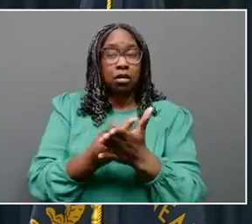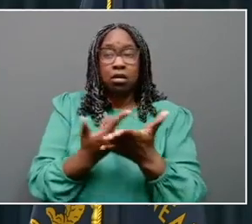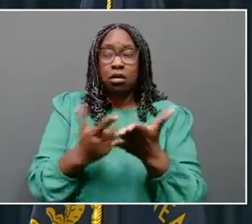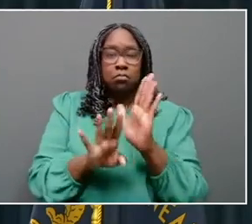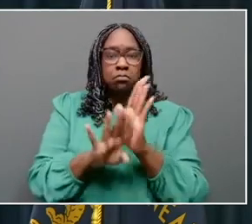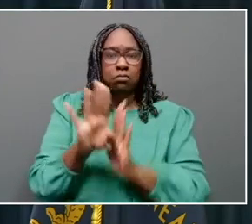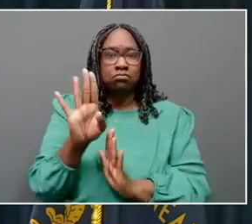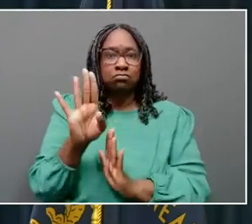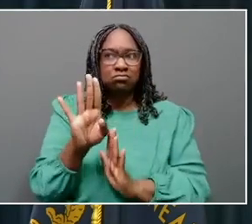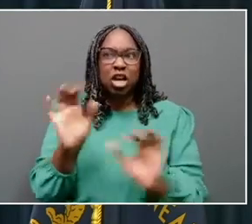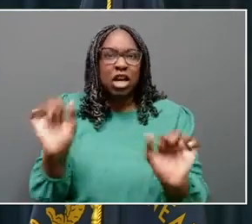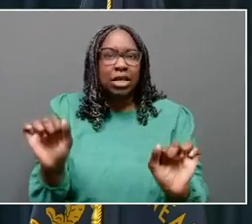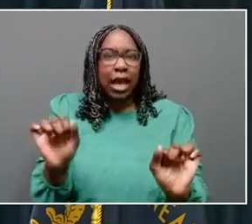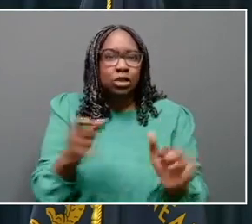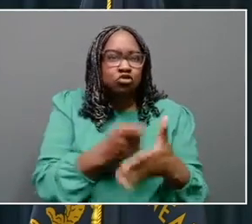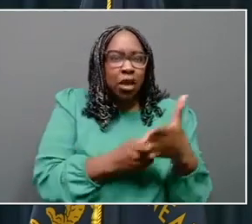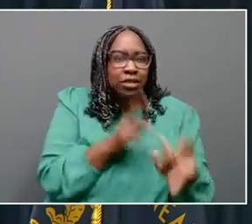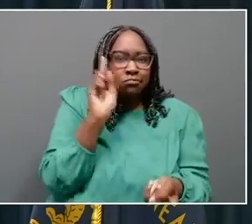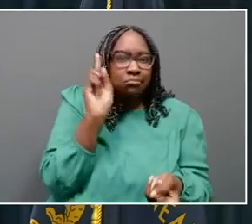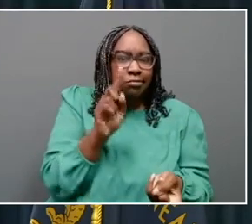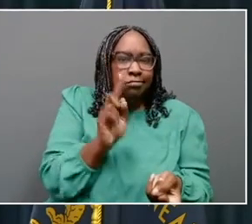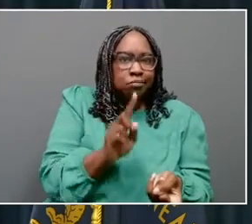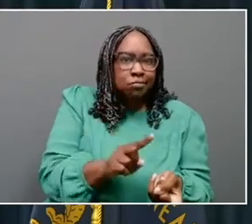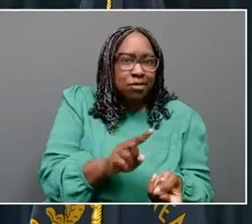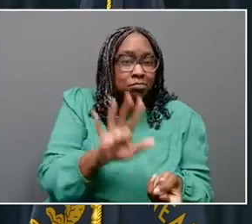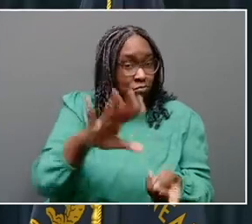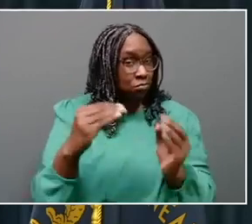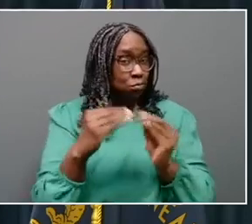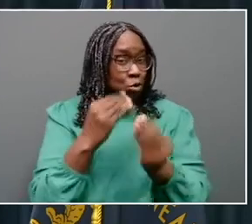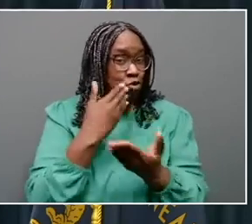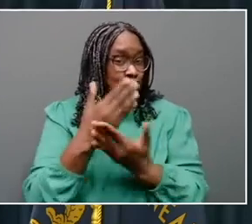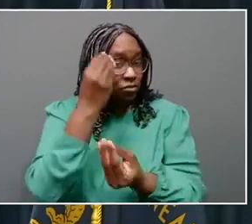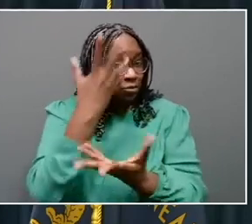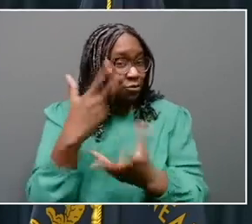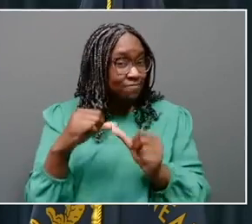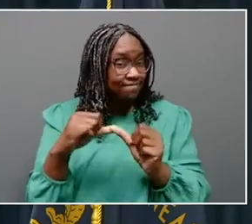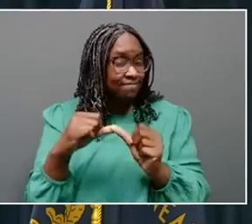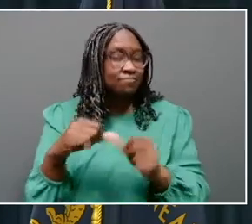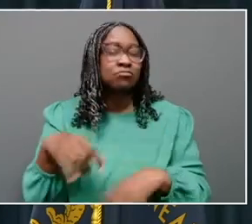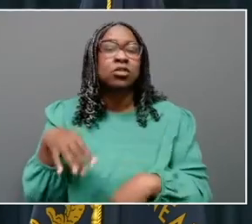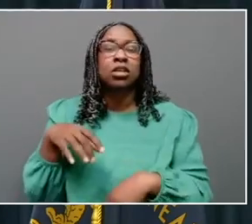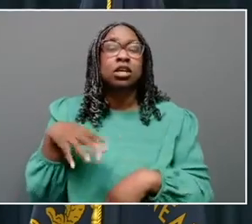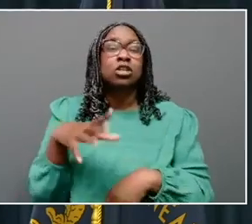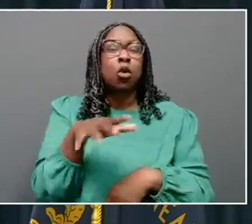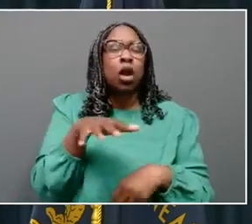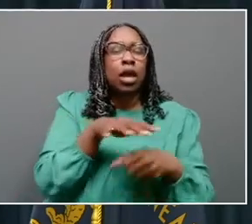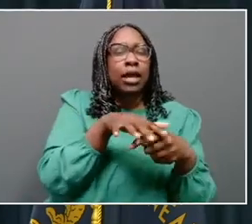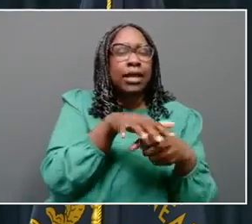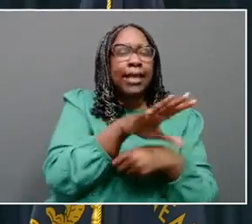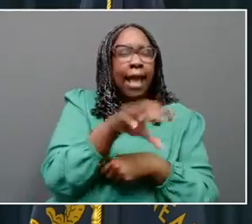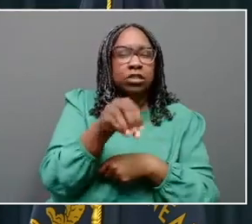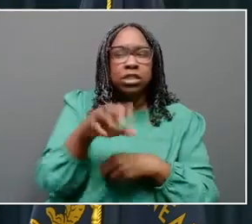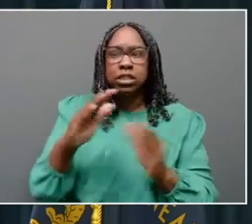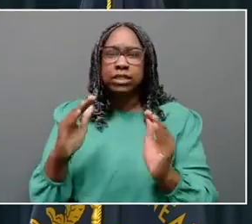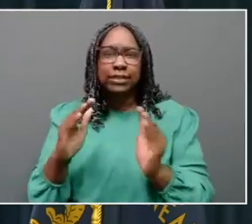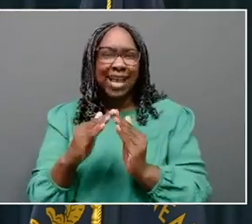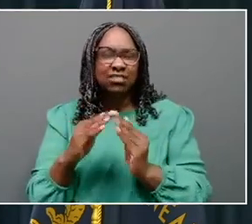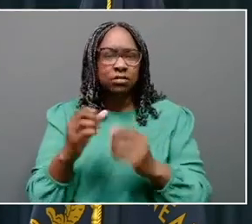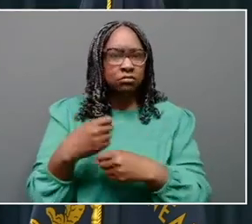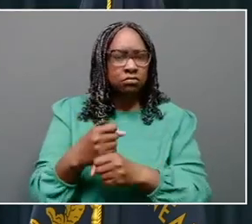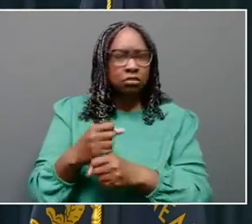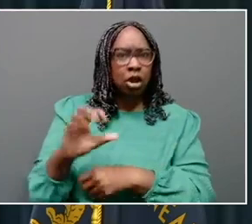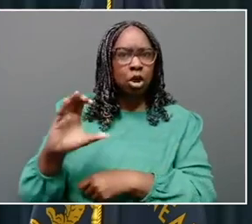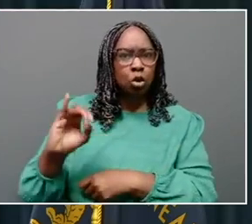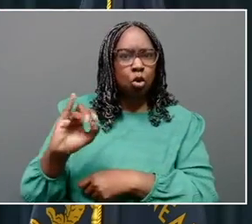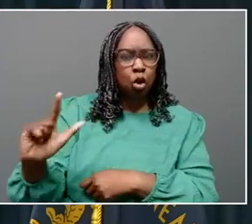But the good news continues. This one for our coal-producing counties and towns. Since the start of my administration, I've advocated